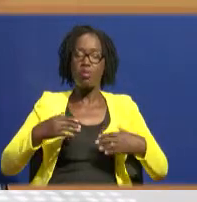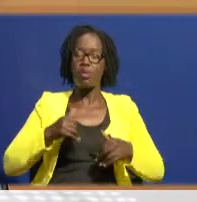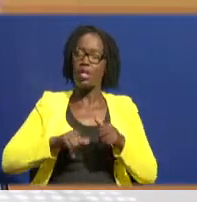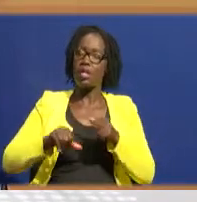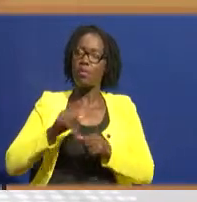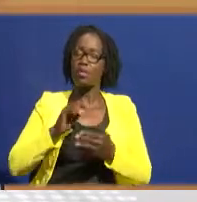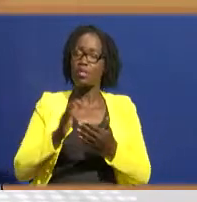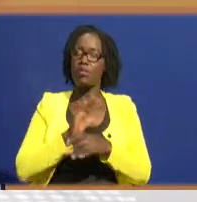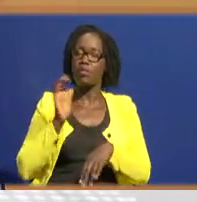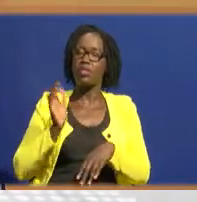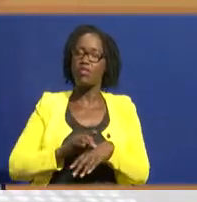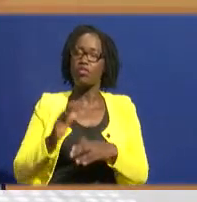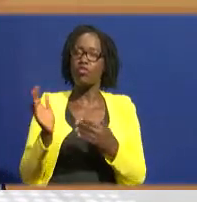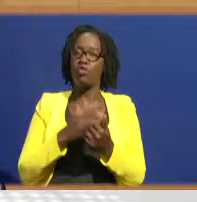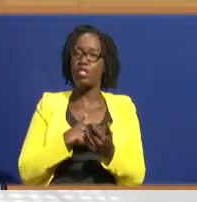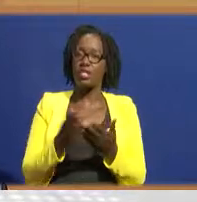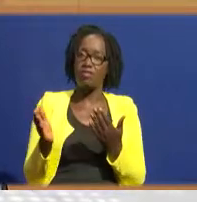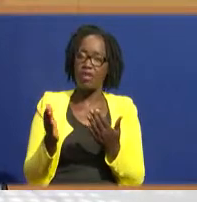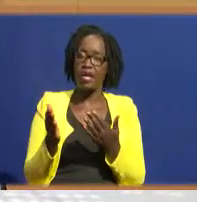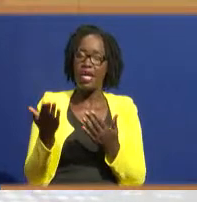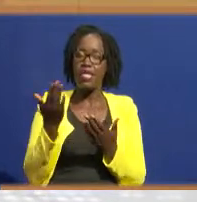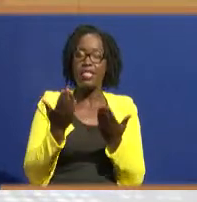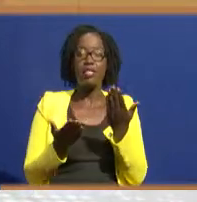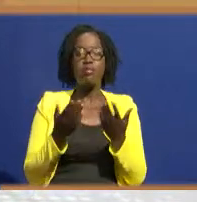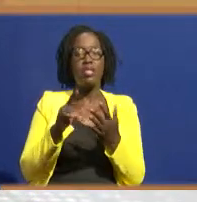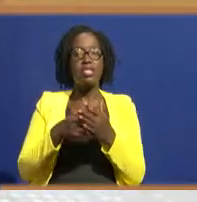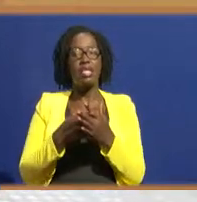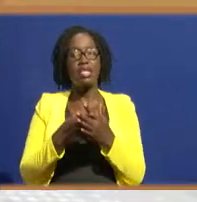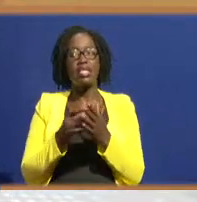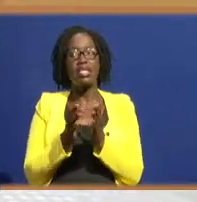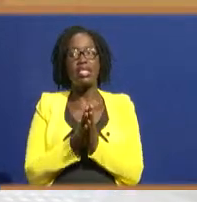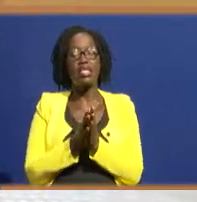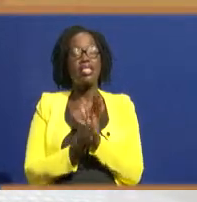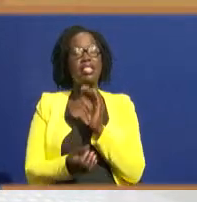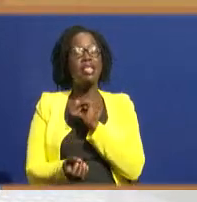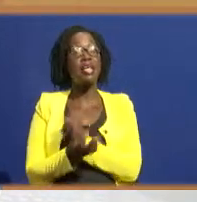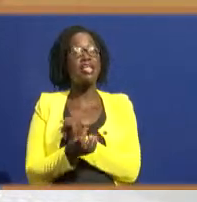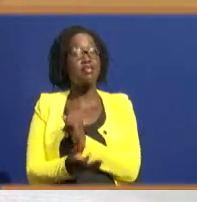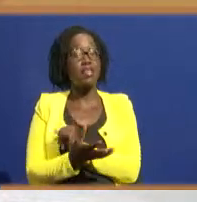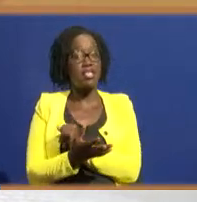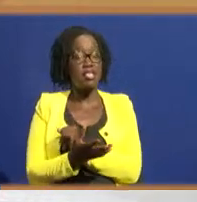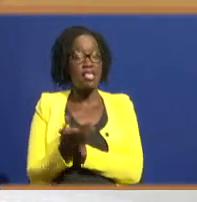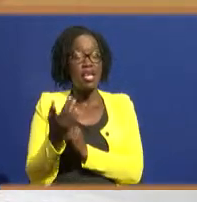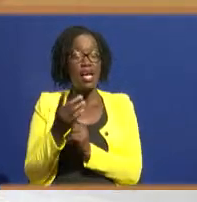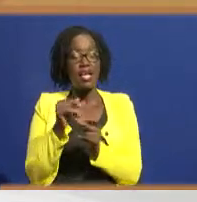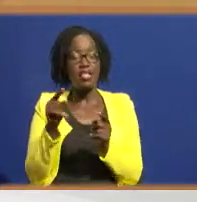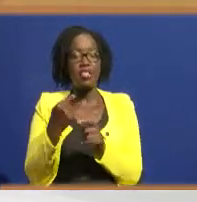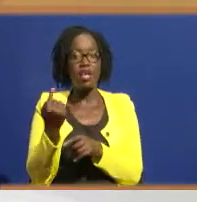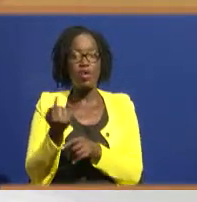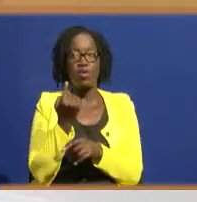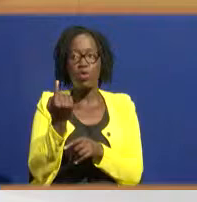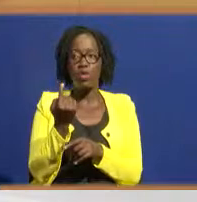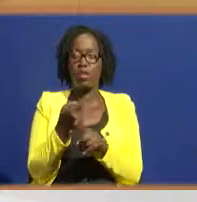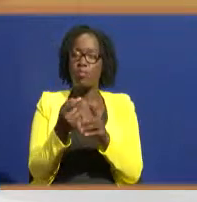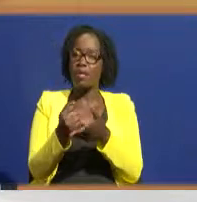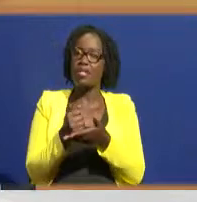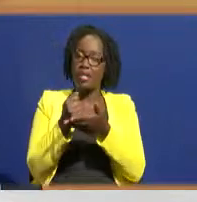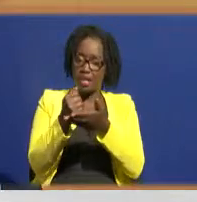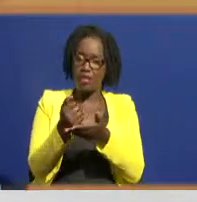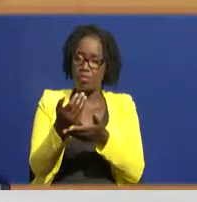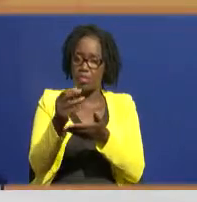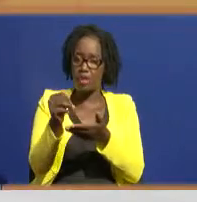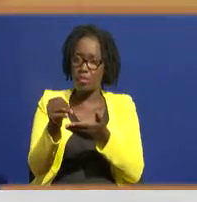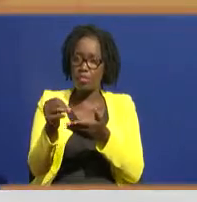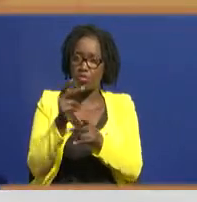of the effects of whatever that they may begin and its advice, so that they can only but help them